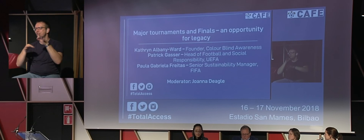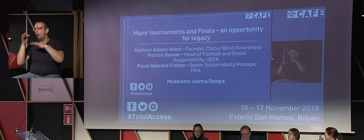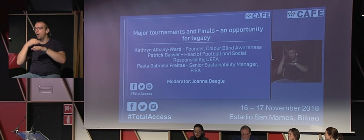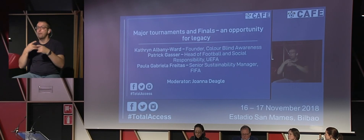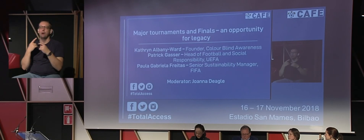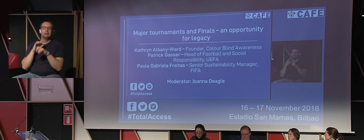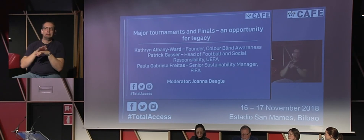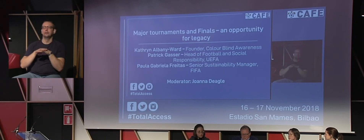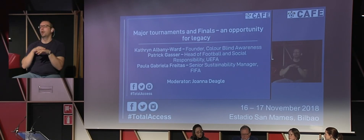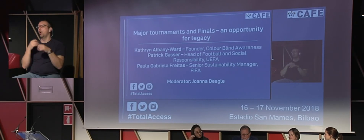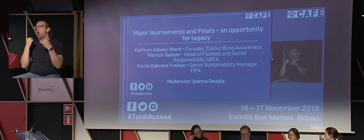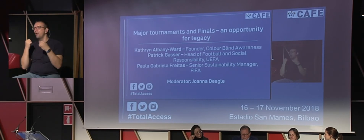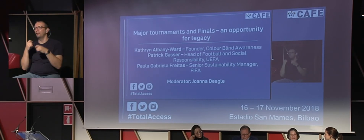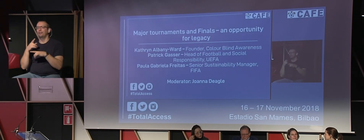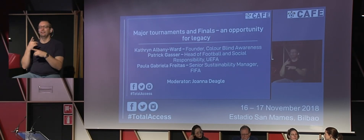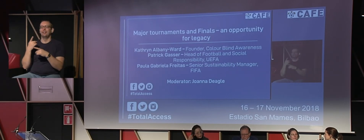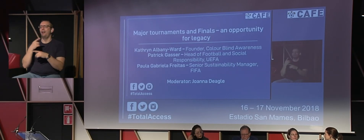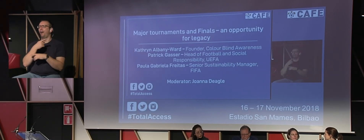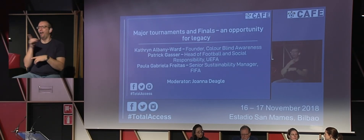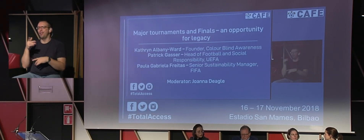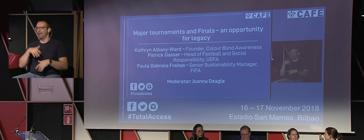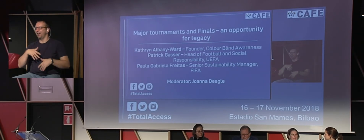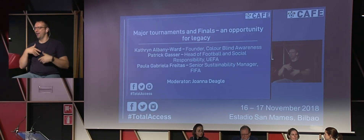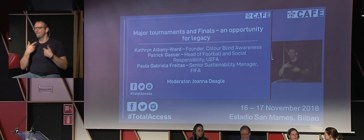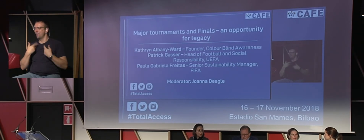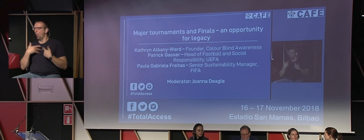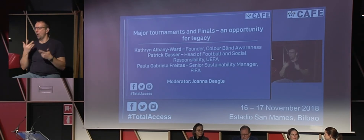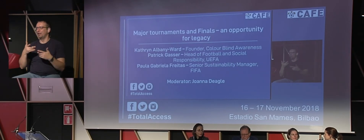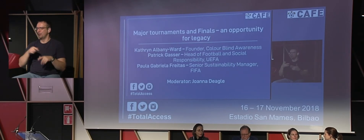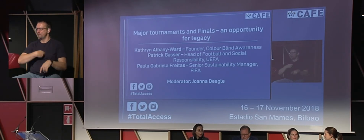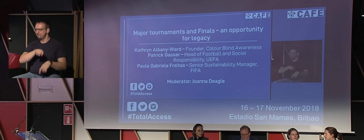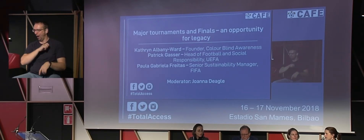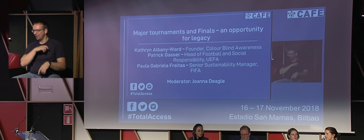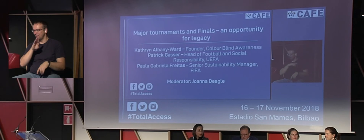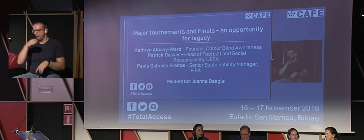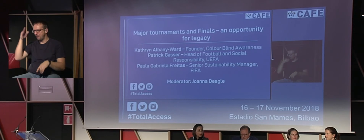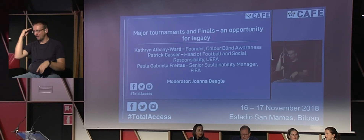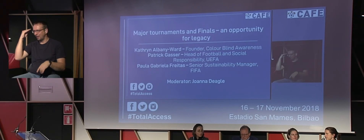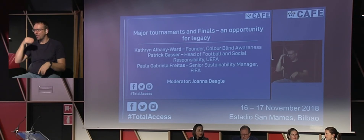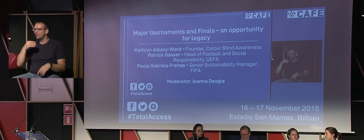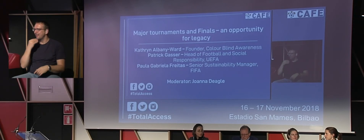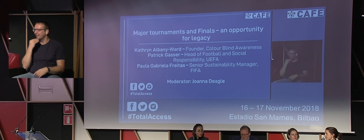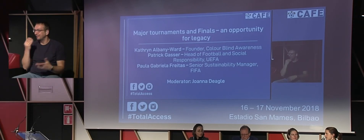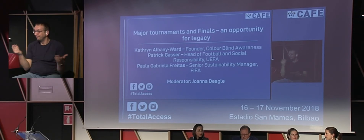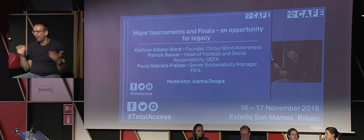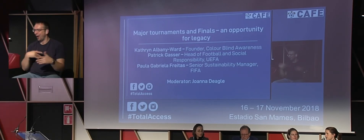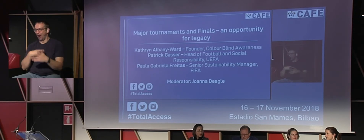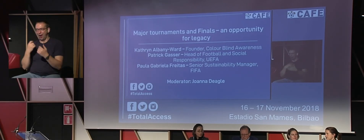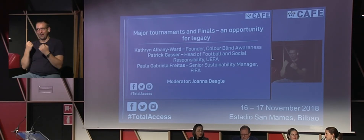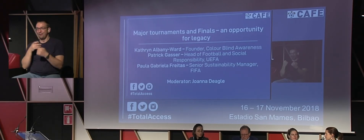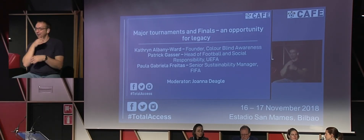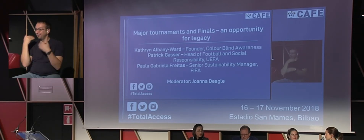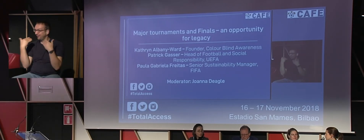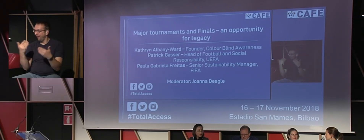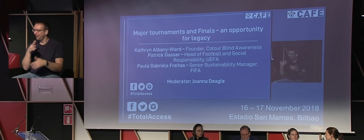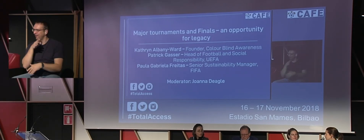very much to the panelists for giving up your time today and sharing all this information. And if anyone does have any further